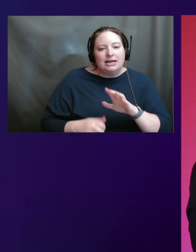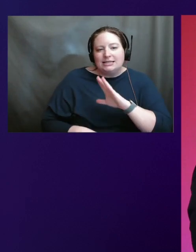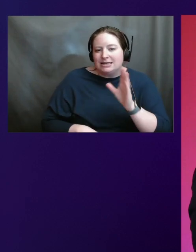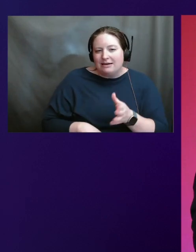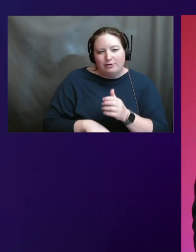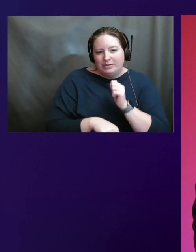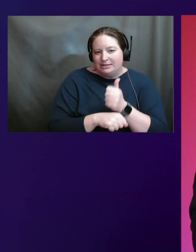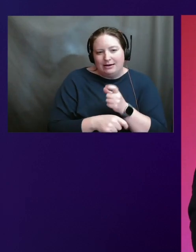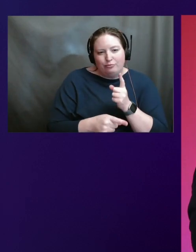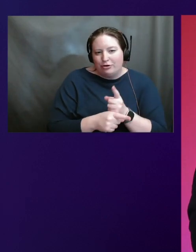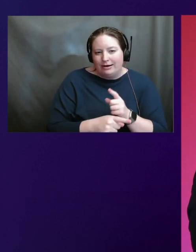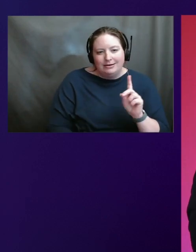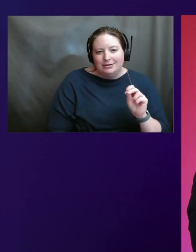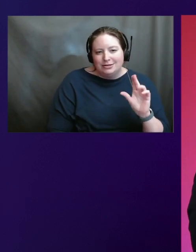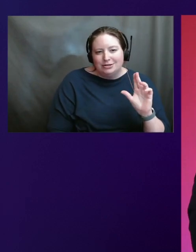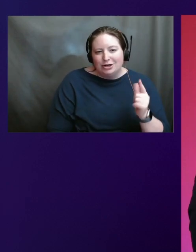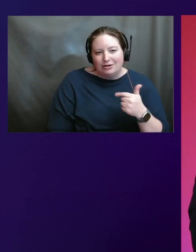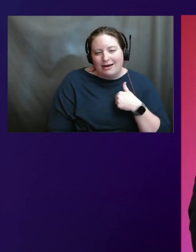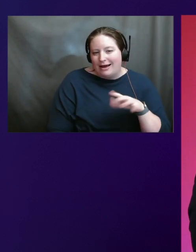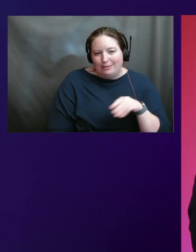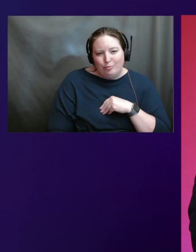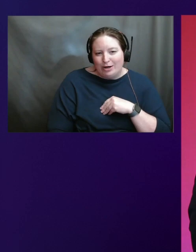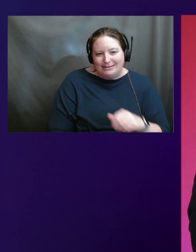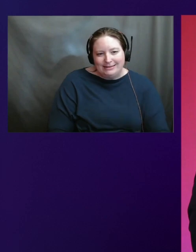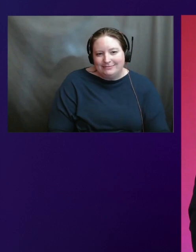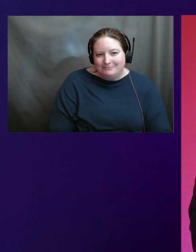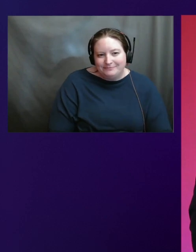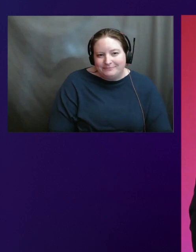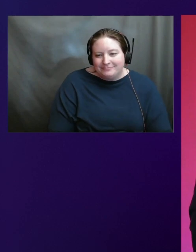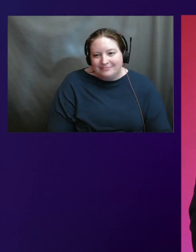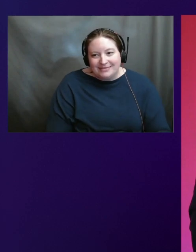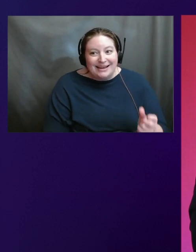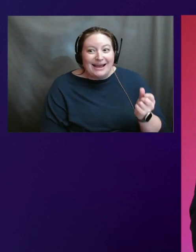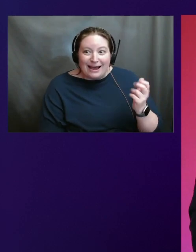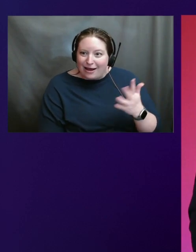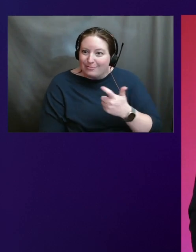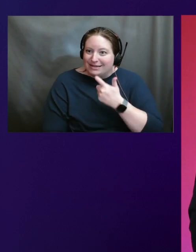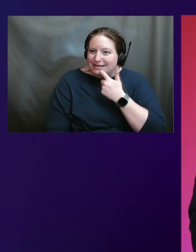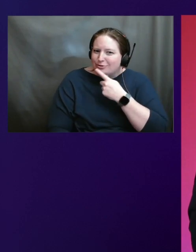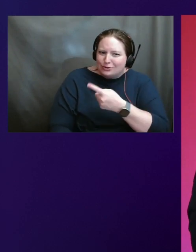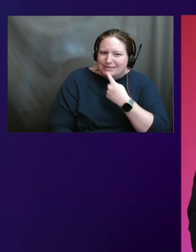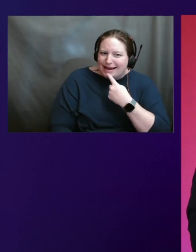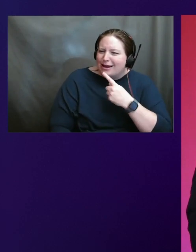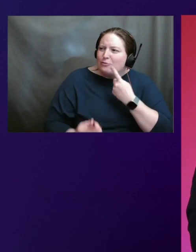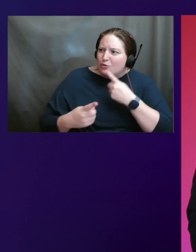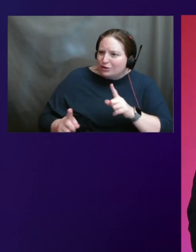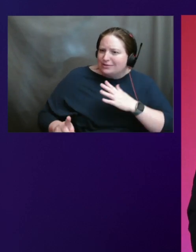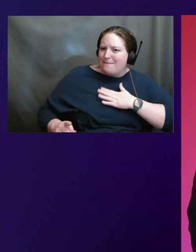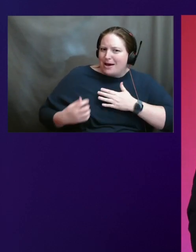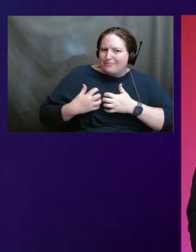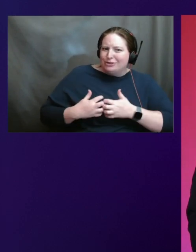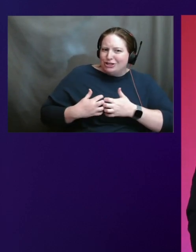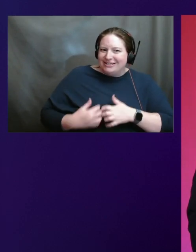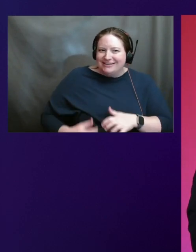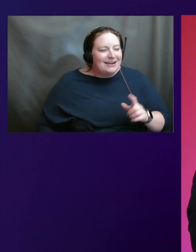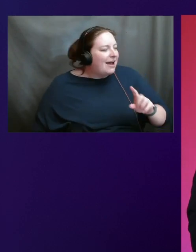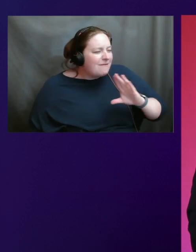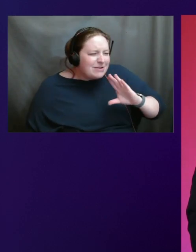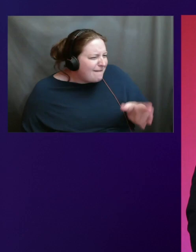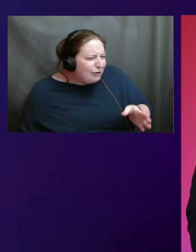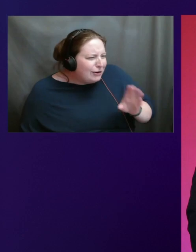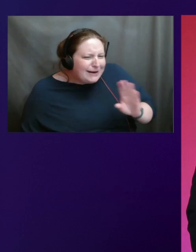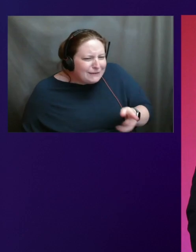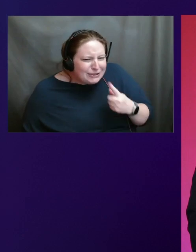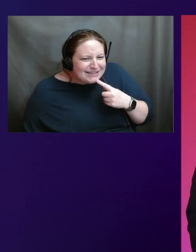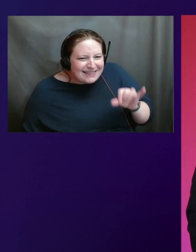and I've just embraced it. How many times you said this? Because it works on my machine. Yeah. Never. I already said never. Never said that, and never will, because it